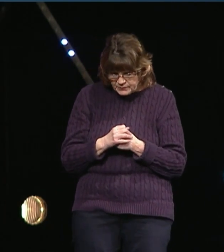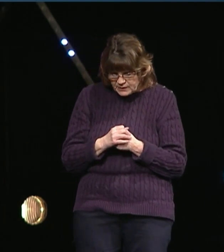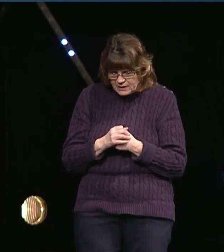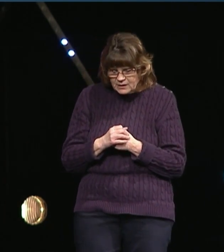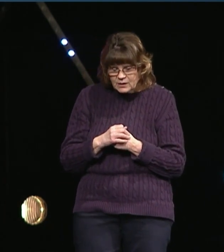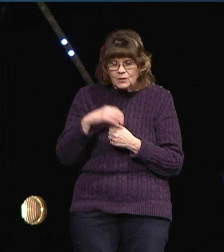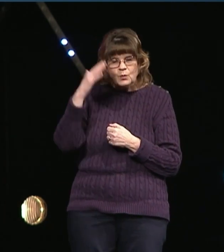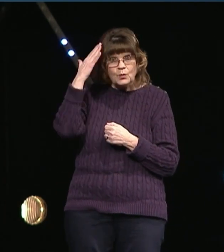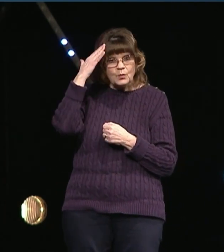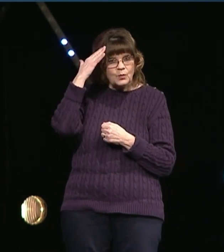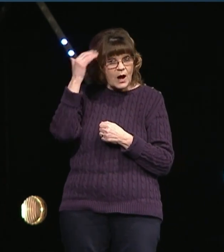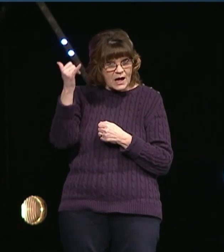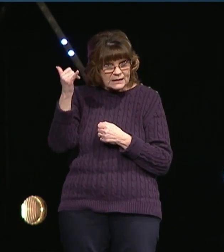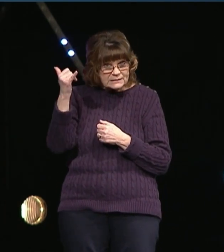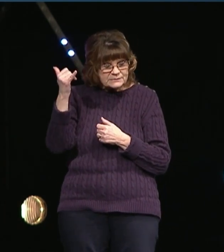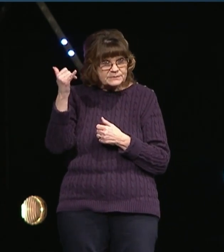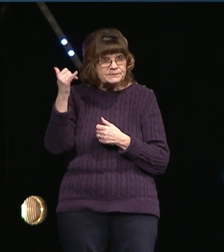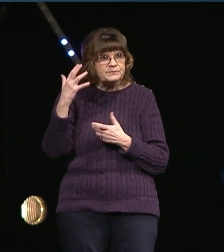because